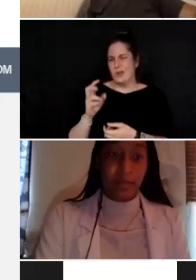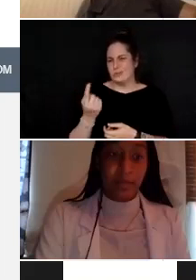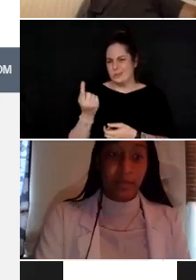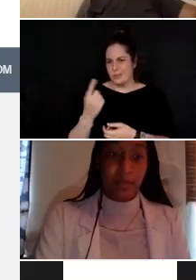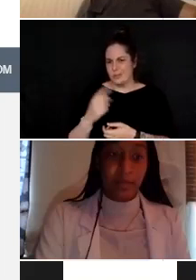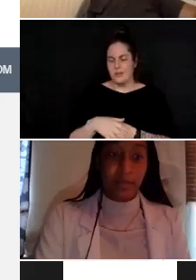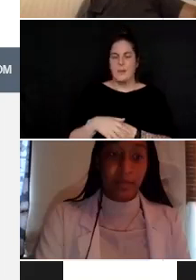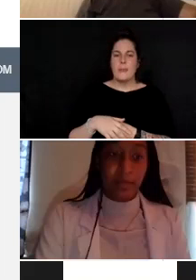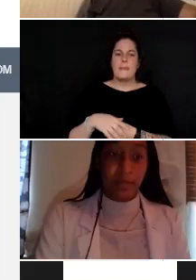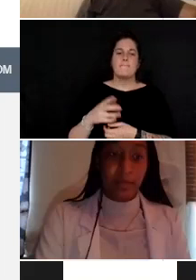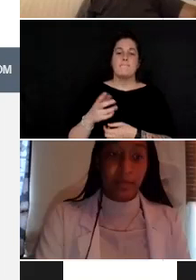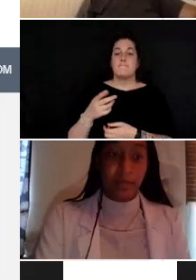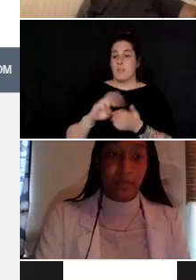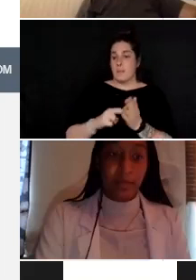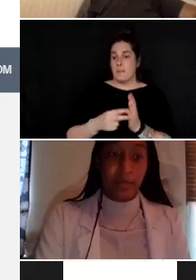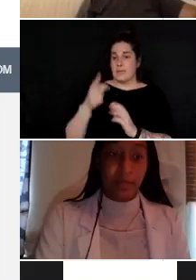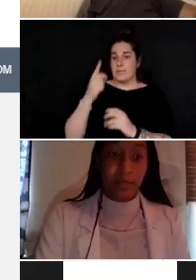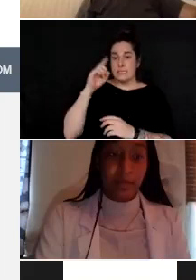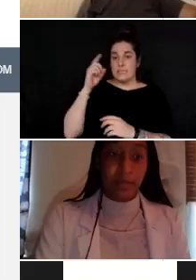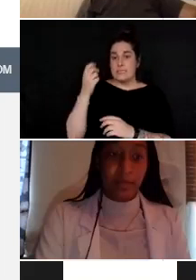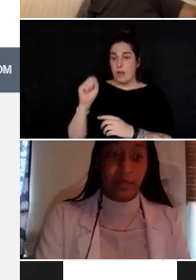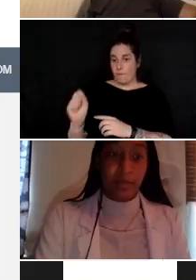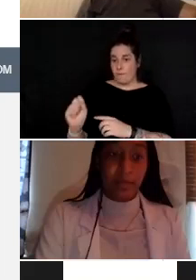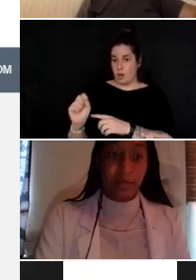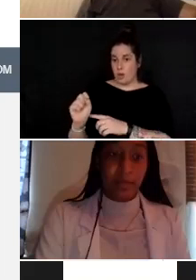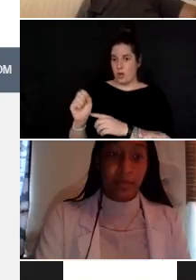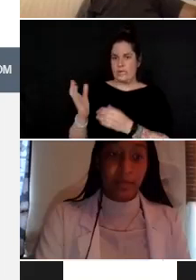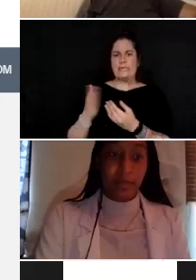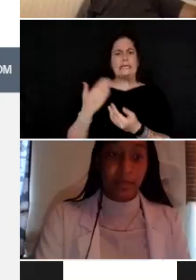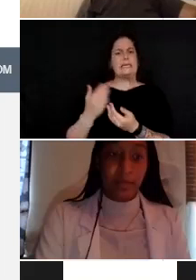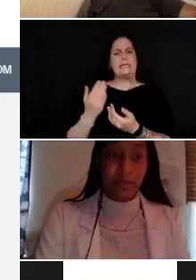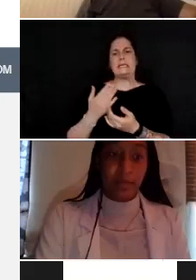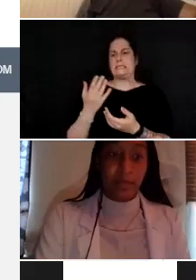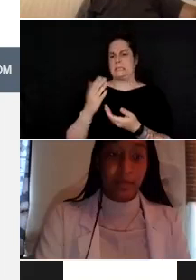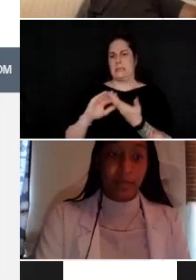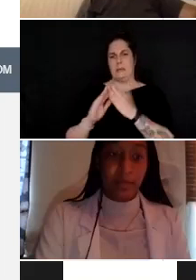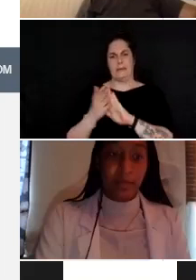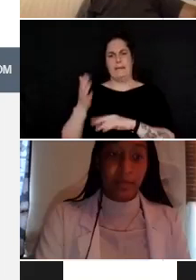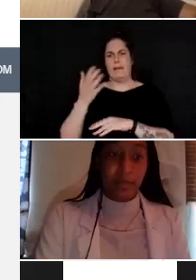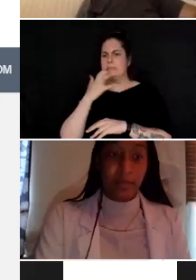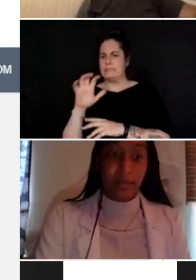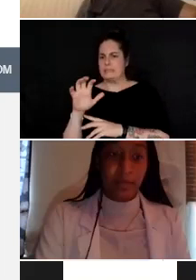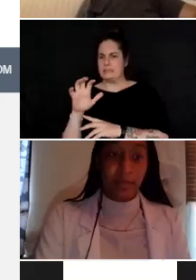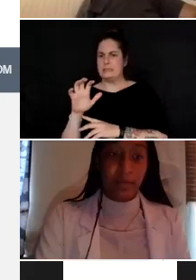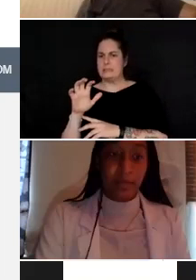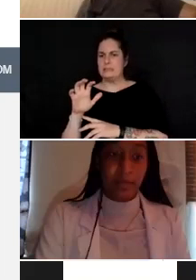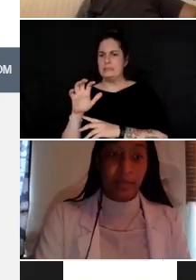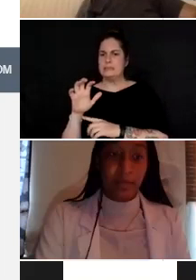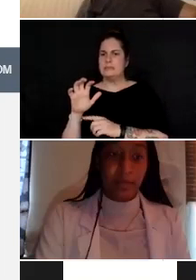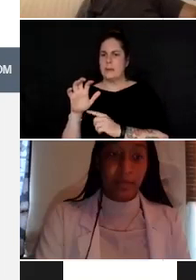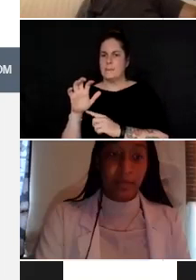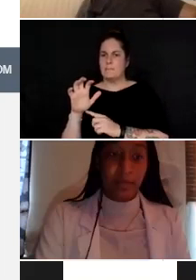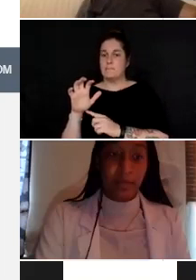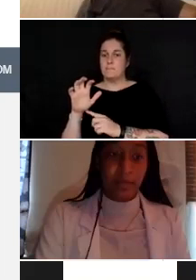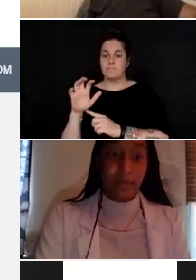So it means that silver is very easy to heat up, and So you